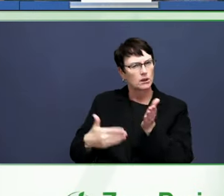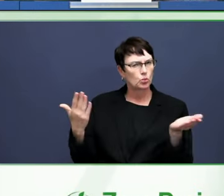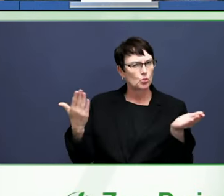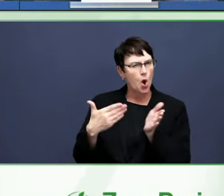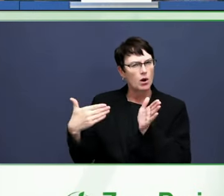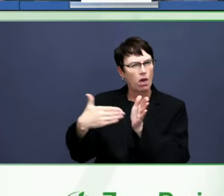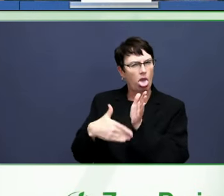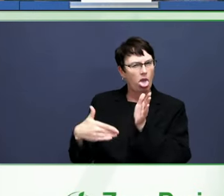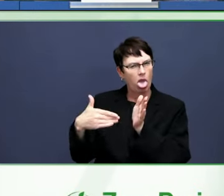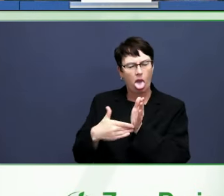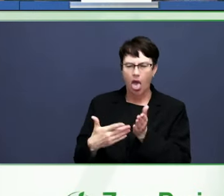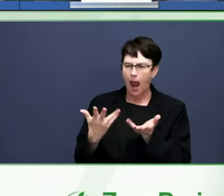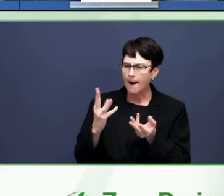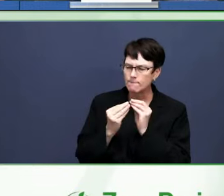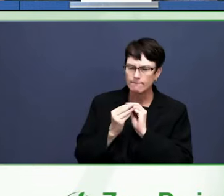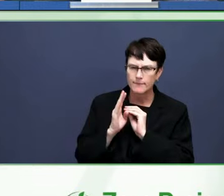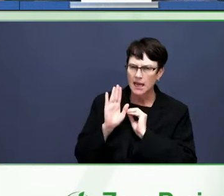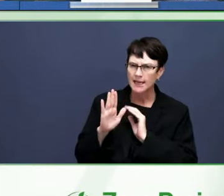have in the classroom?